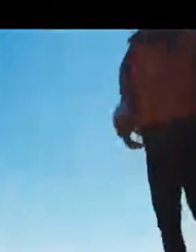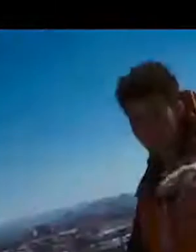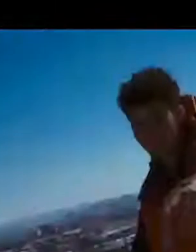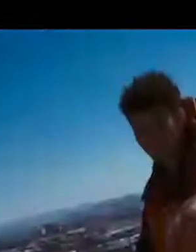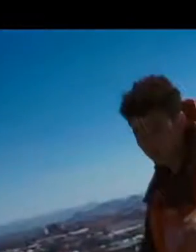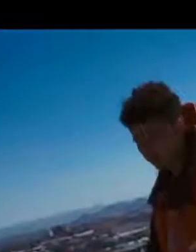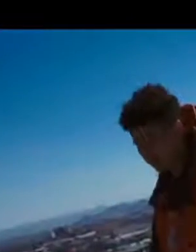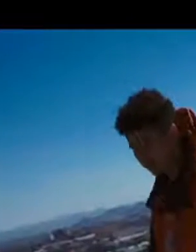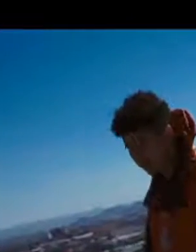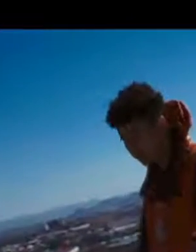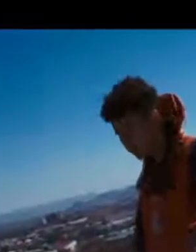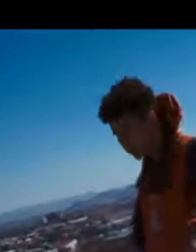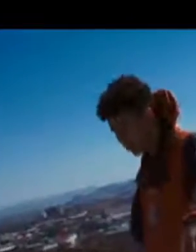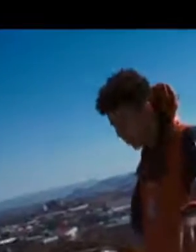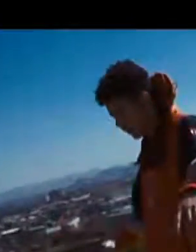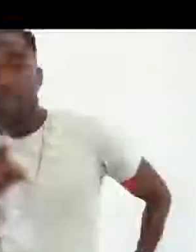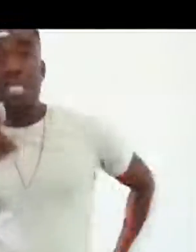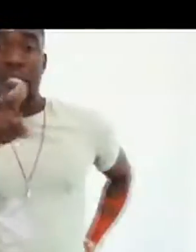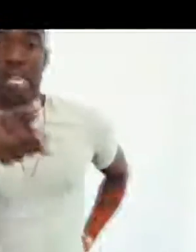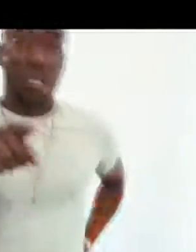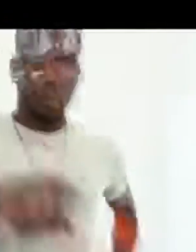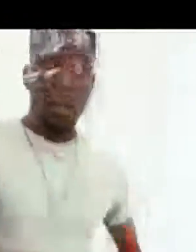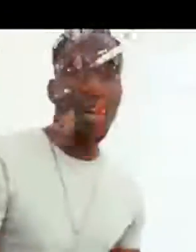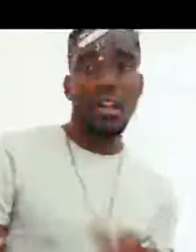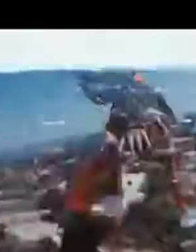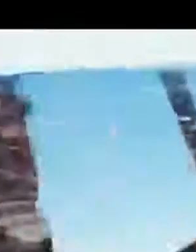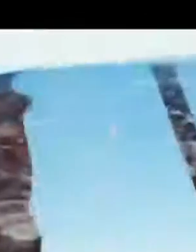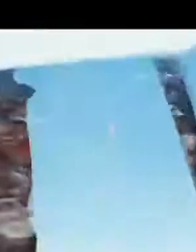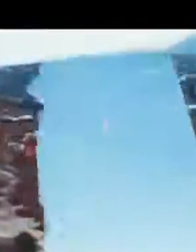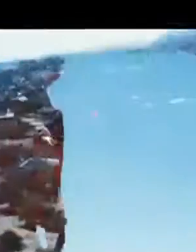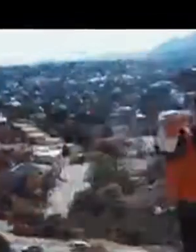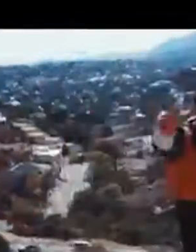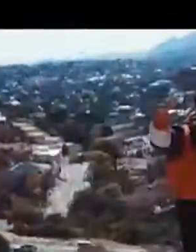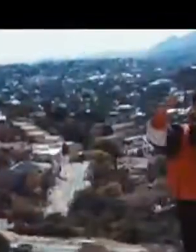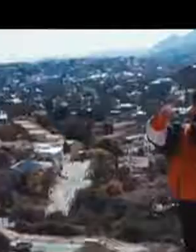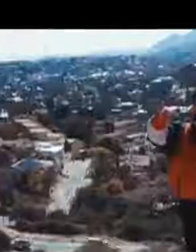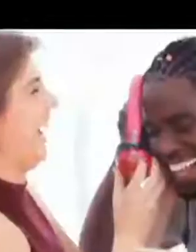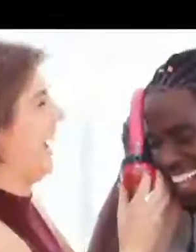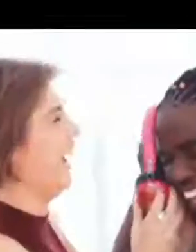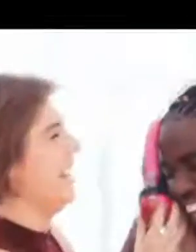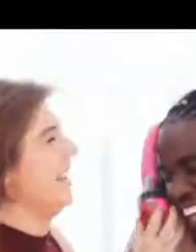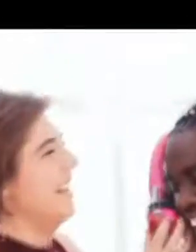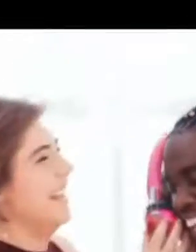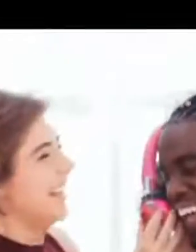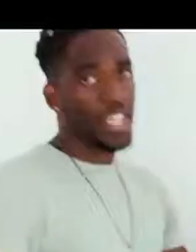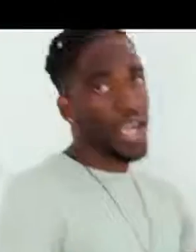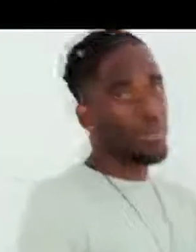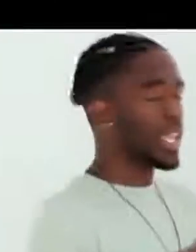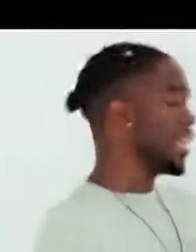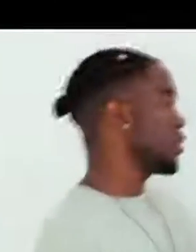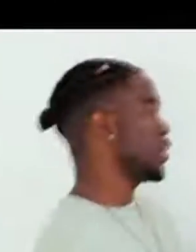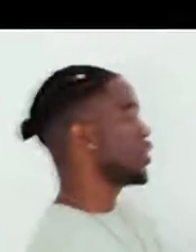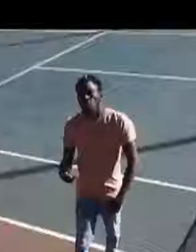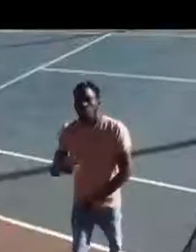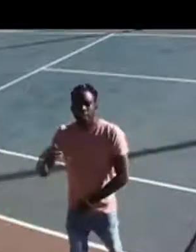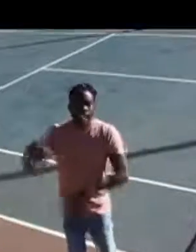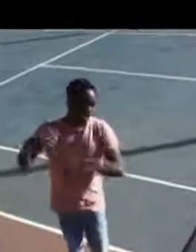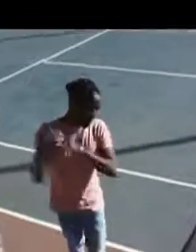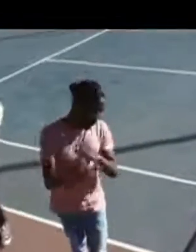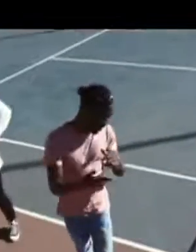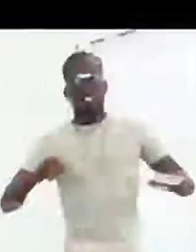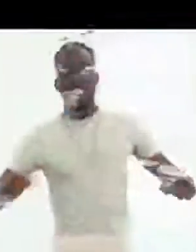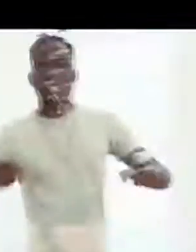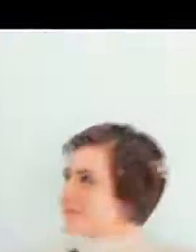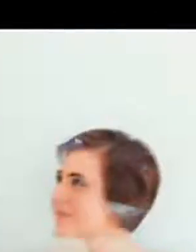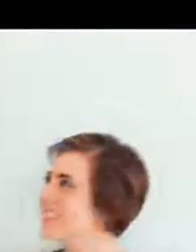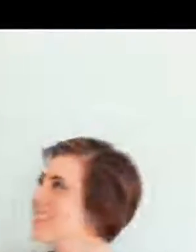Let me take you out. Let me take you out. Just let me take you out. Man, this shawty got me emo. Then you know she tight